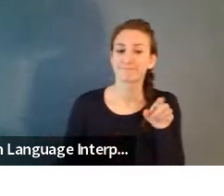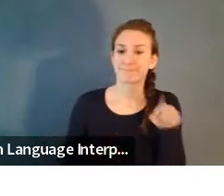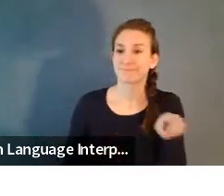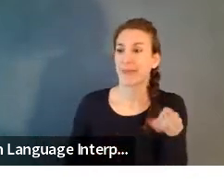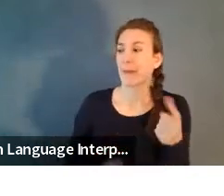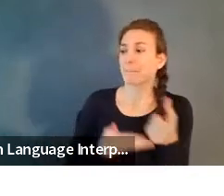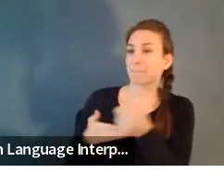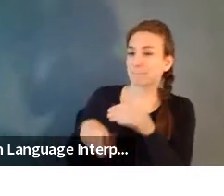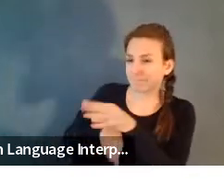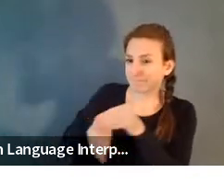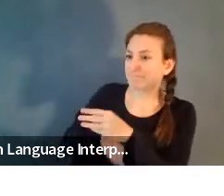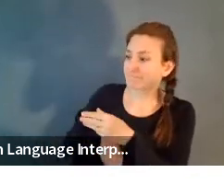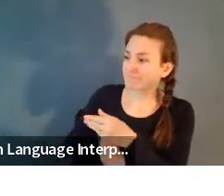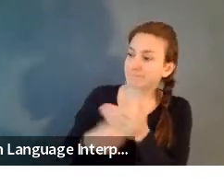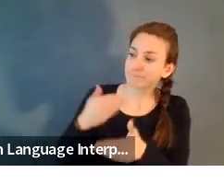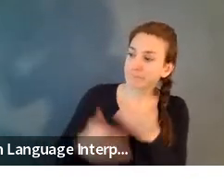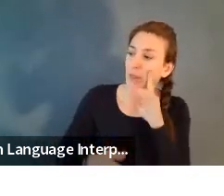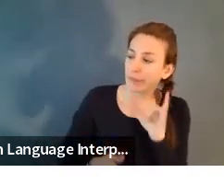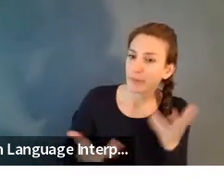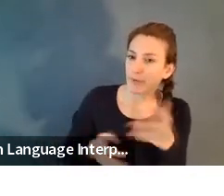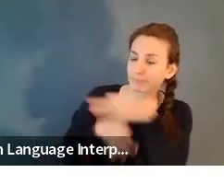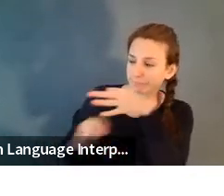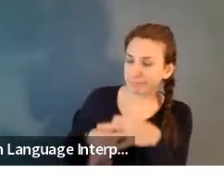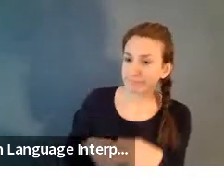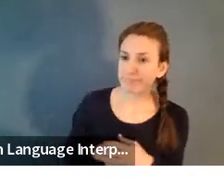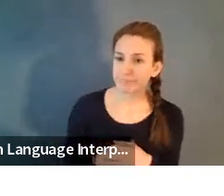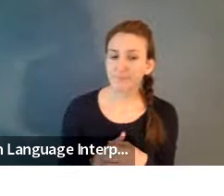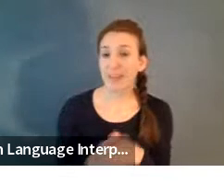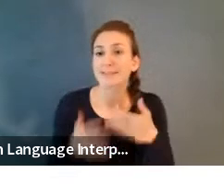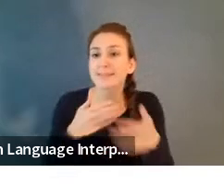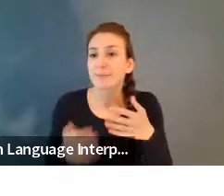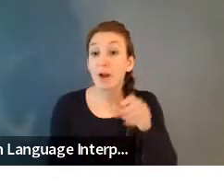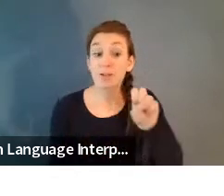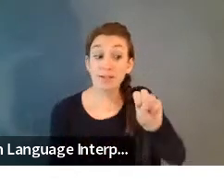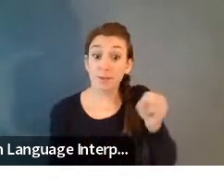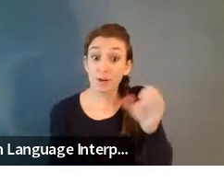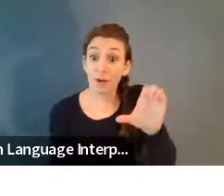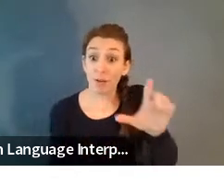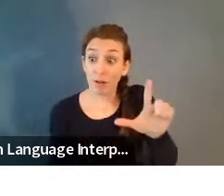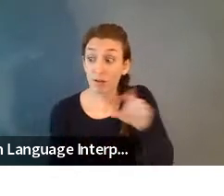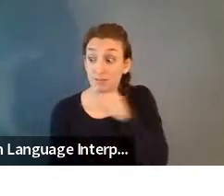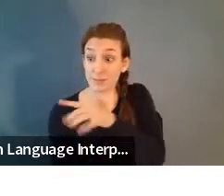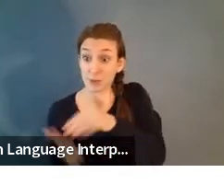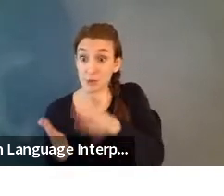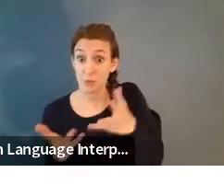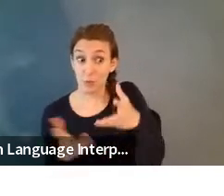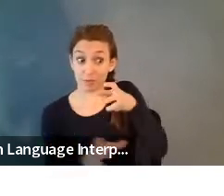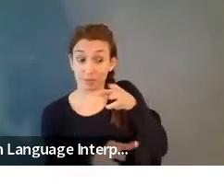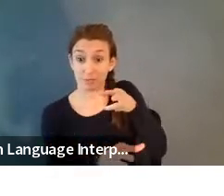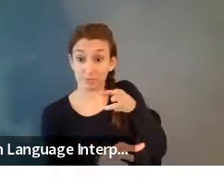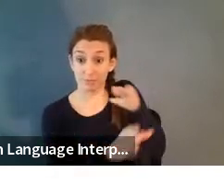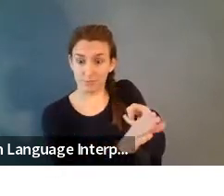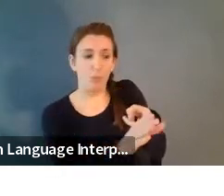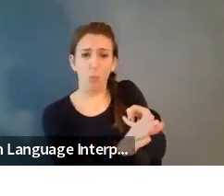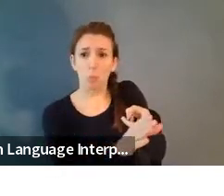students as well. It doesn't matter if they're wanting to go to San Joaquin College of Law or to another top law school. And some of our